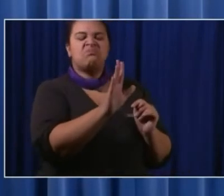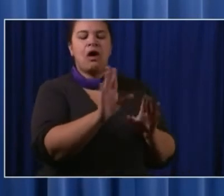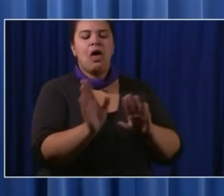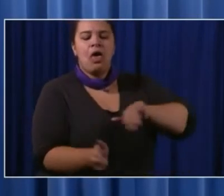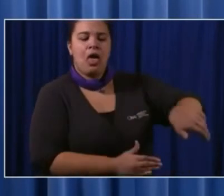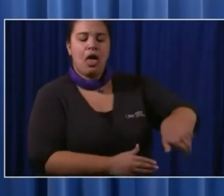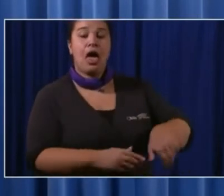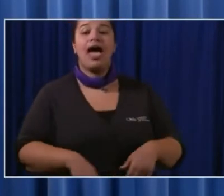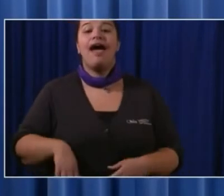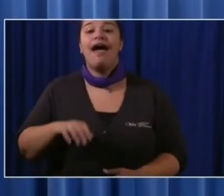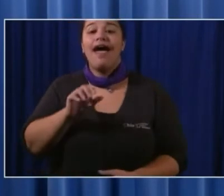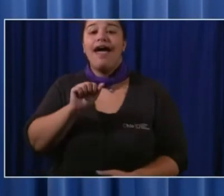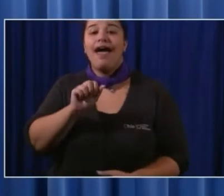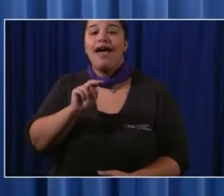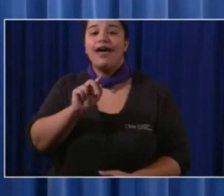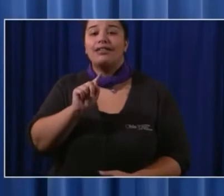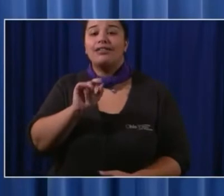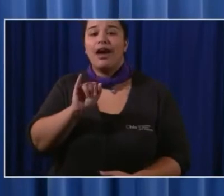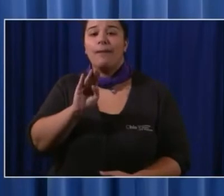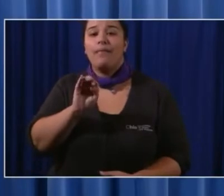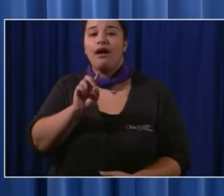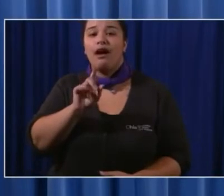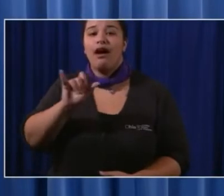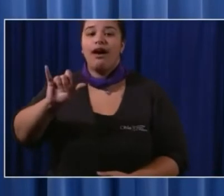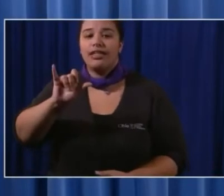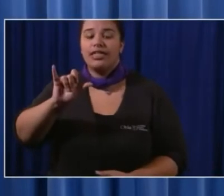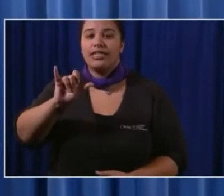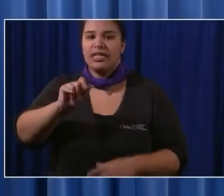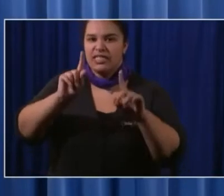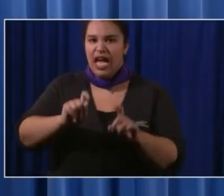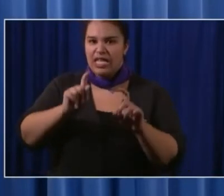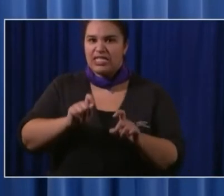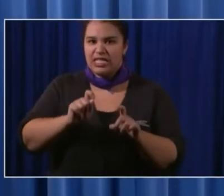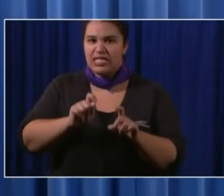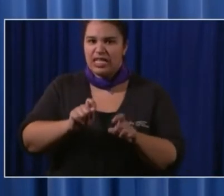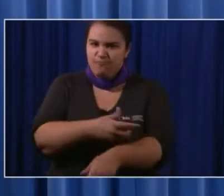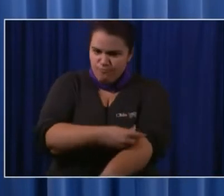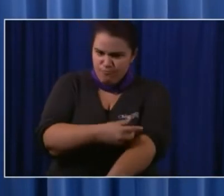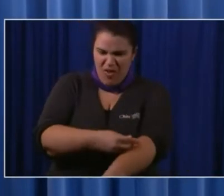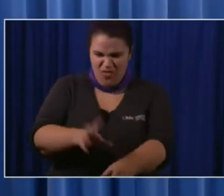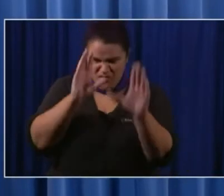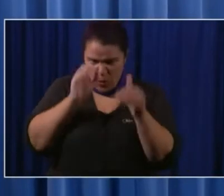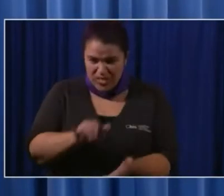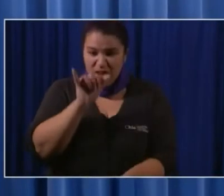spread and better focus our resources on those who are most vulnerable?